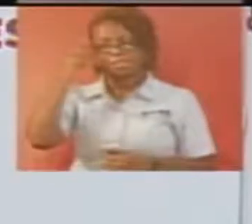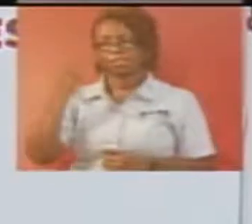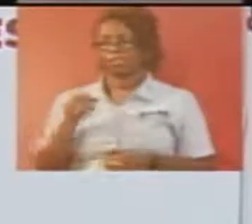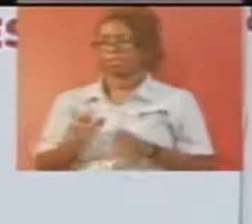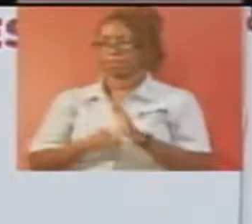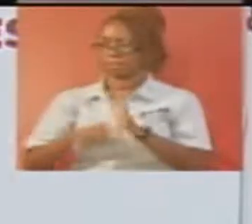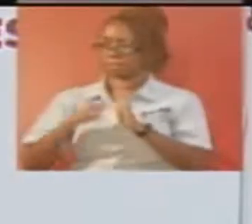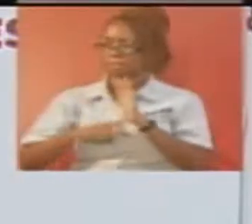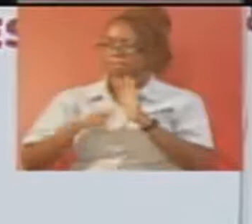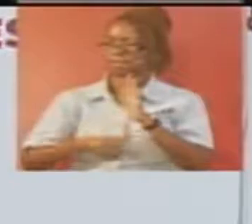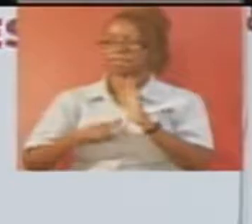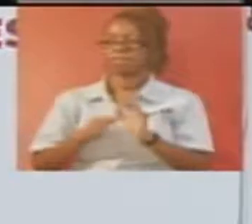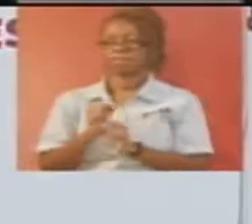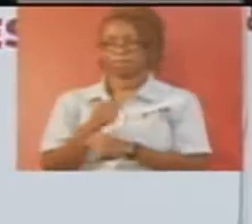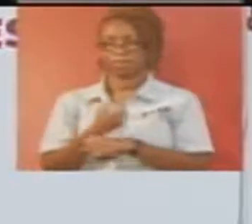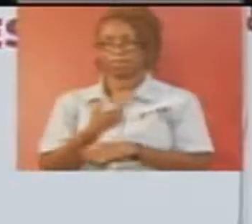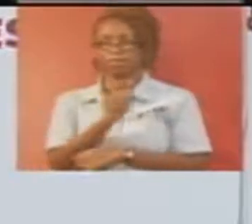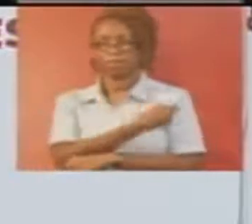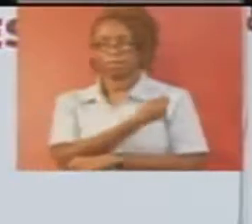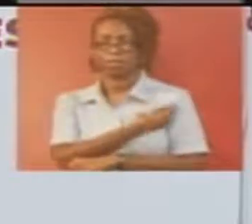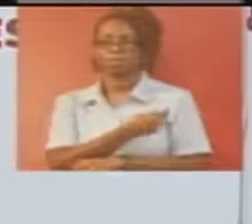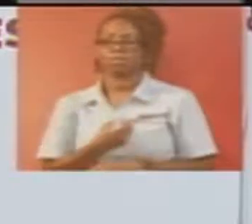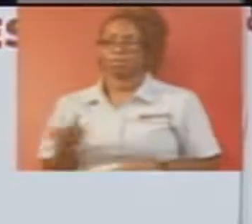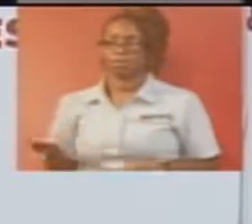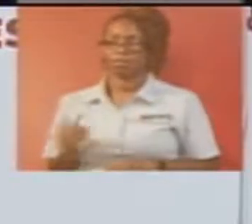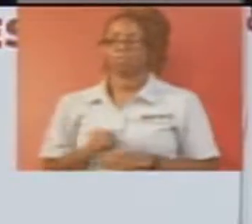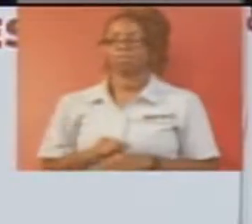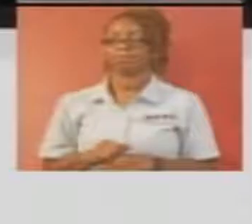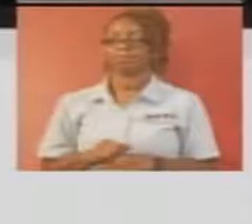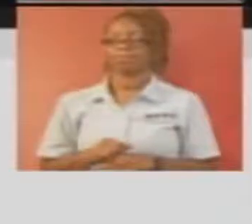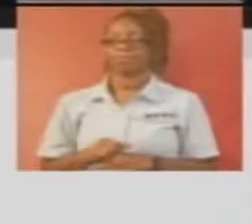The last one, if we go back to the slide,